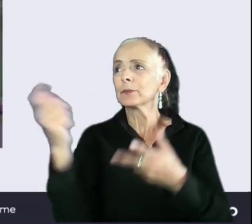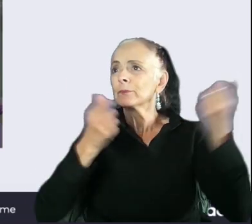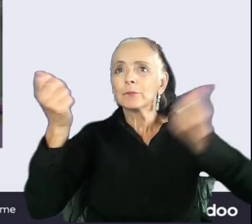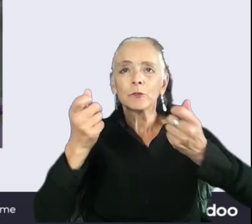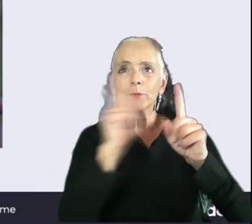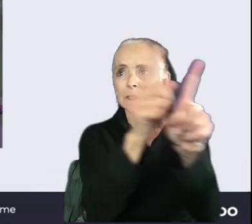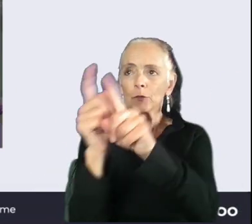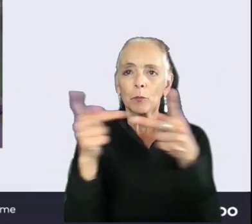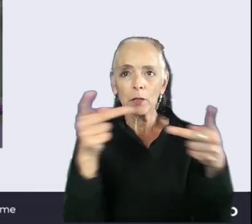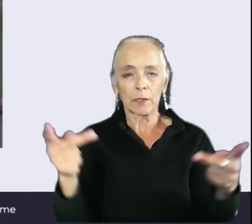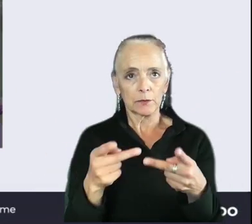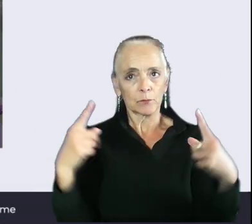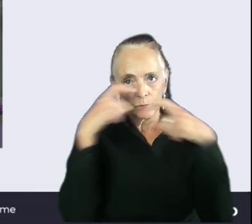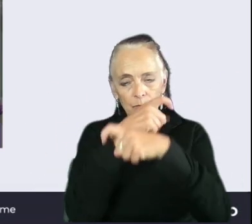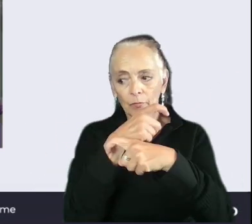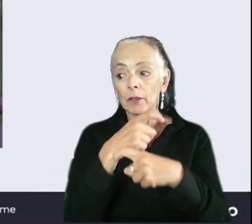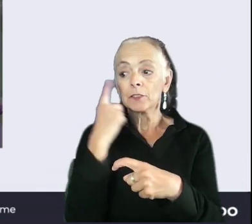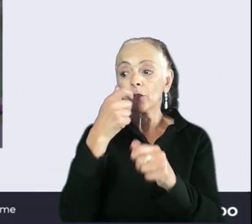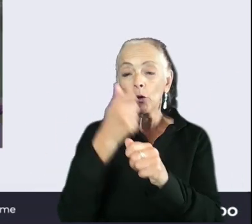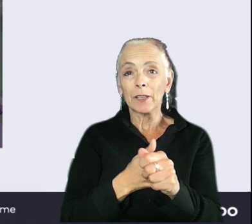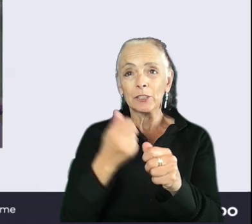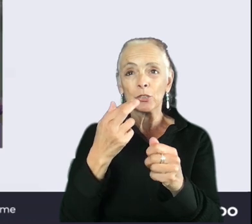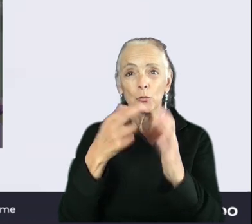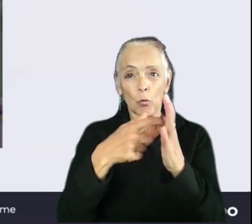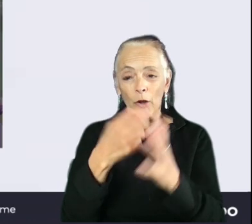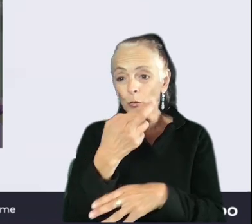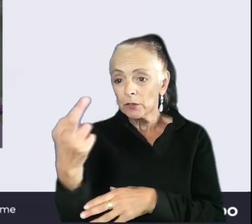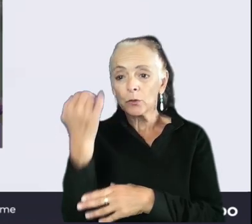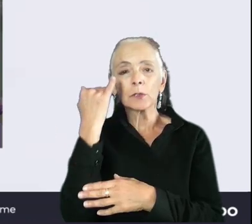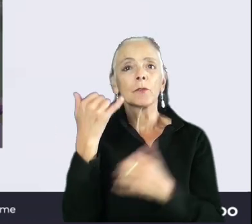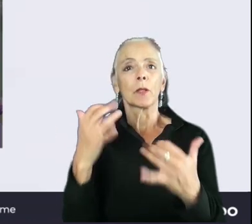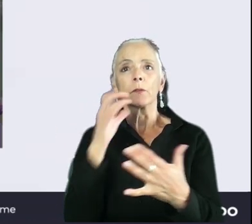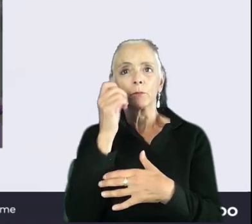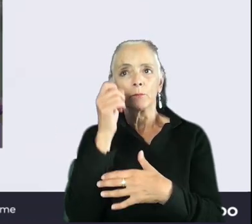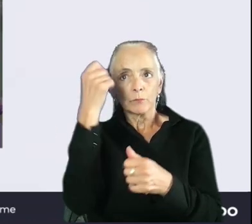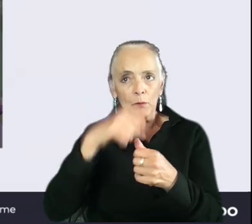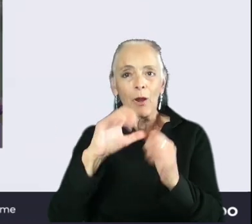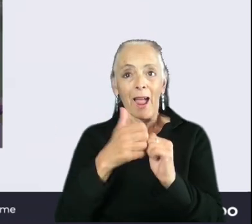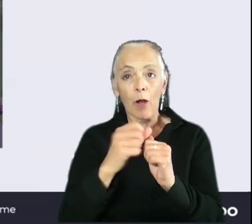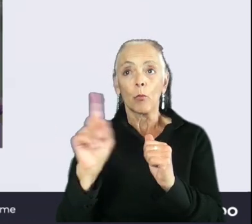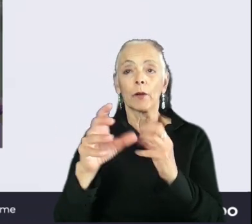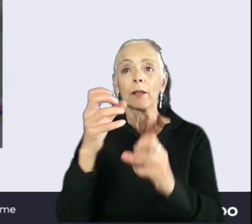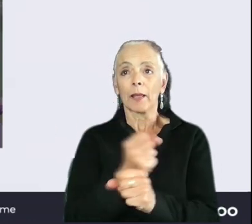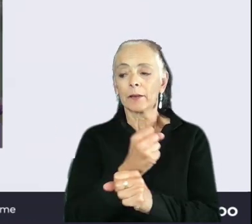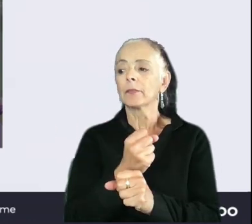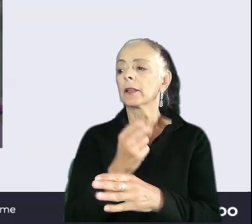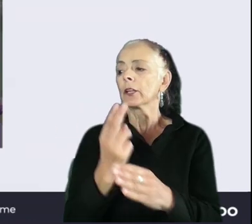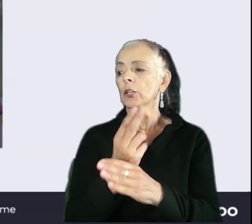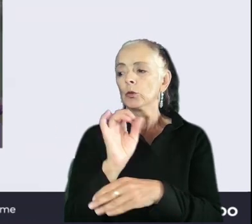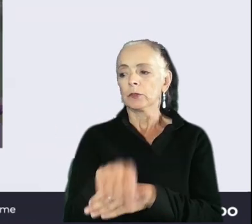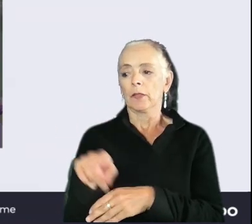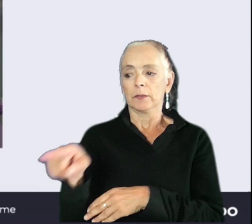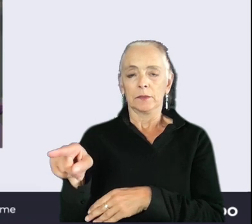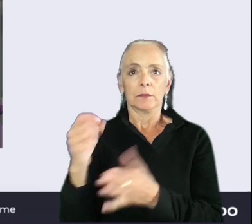places. So for each required resource, if they don't remember how and where to get it, they can always access this help pop-up where they'll